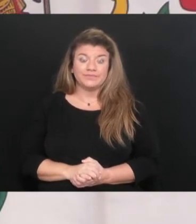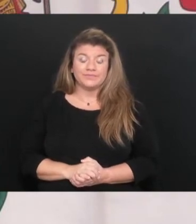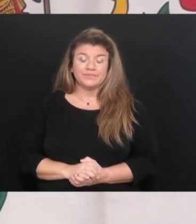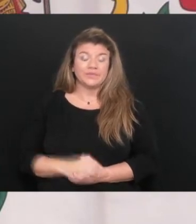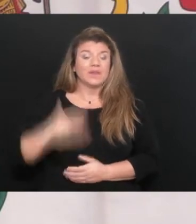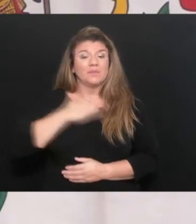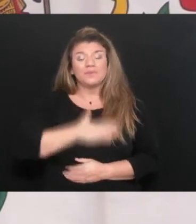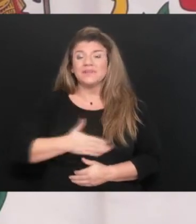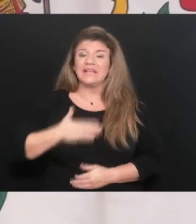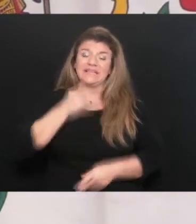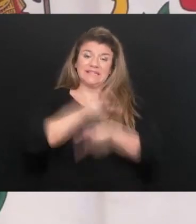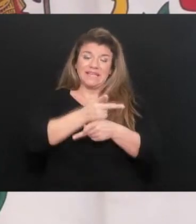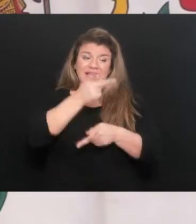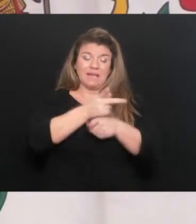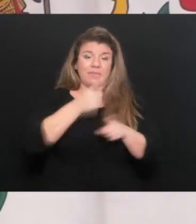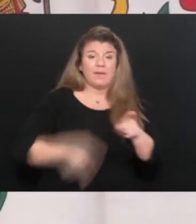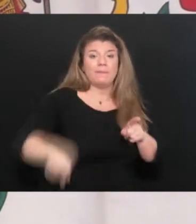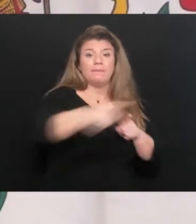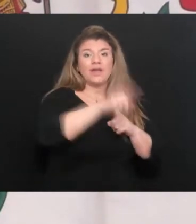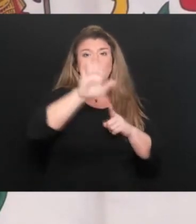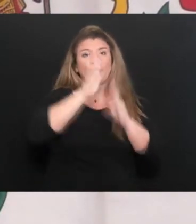Please keep them in your prayers.